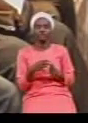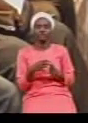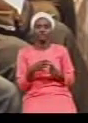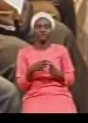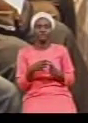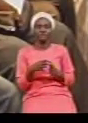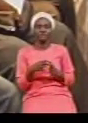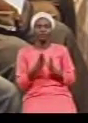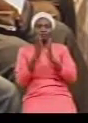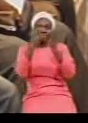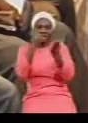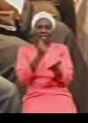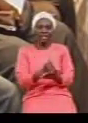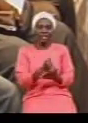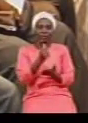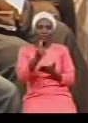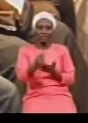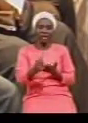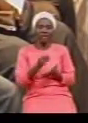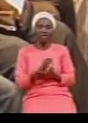That amen is too small.